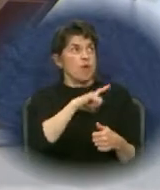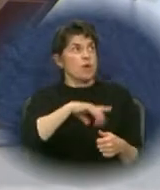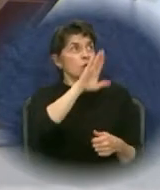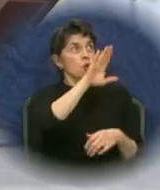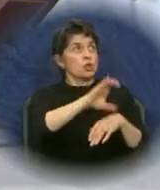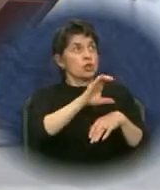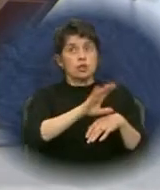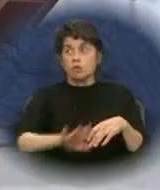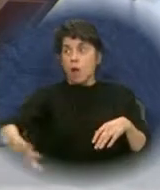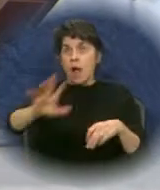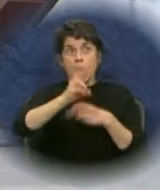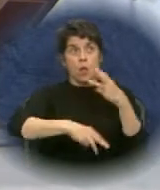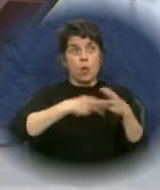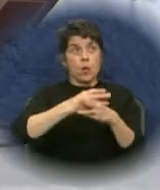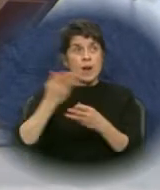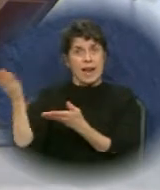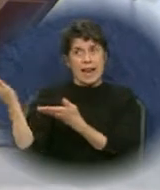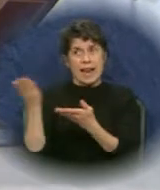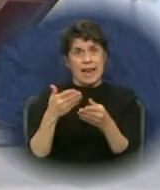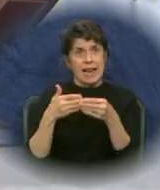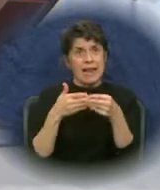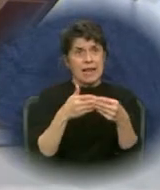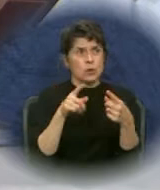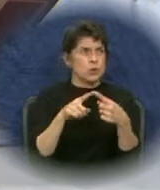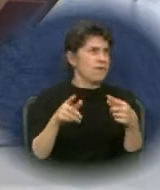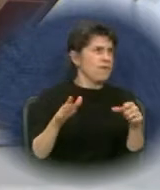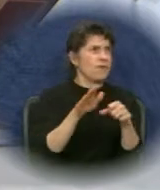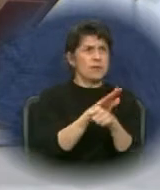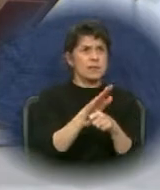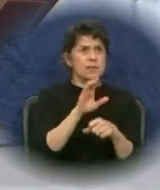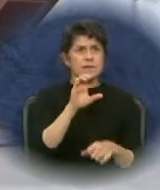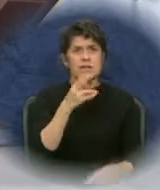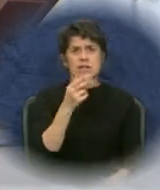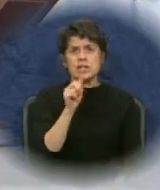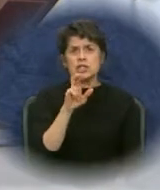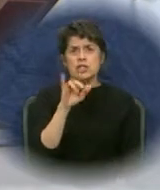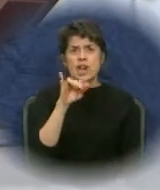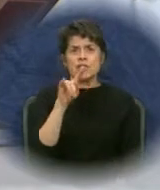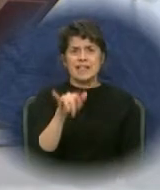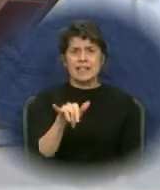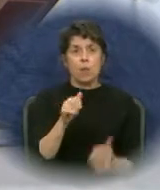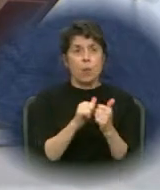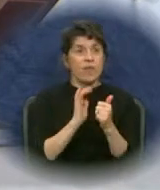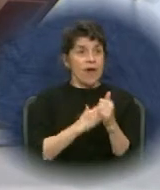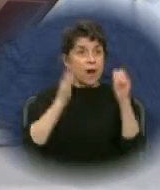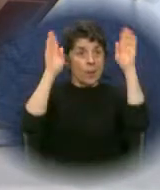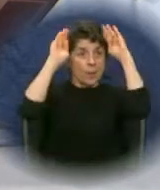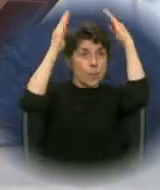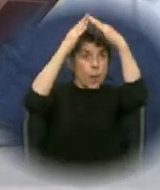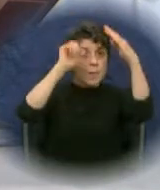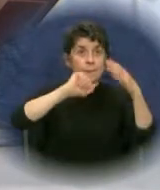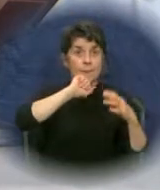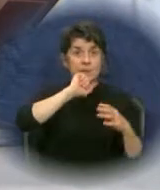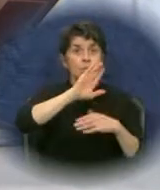world and bring her to the fullness of charity, together with Francis, our Pope, and Robert, our Bishop, and all the